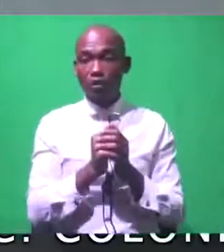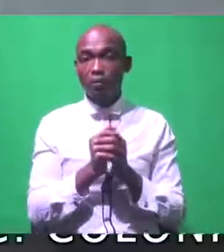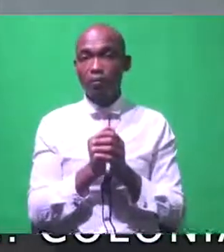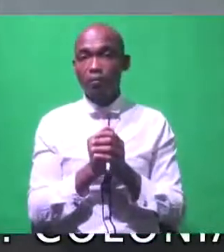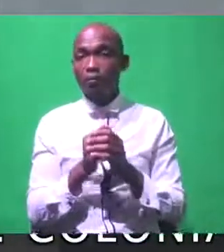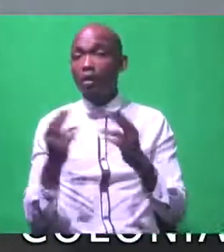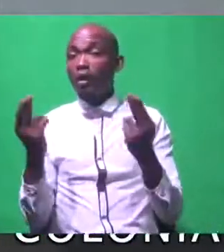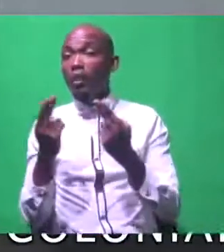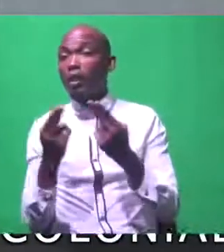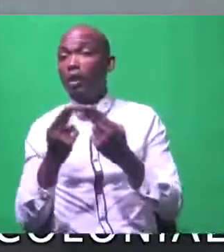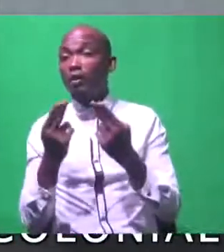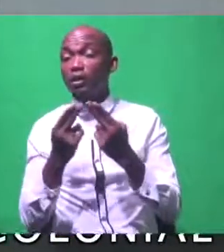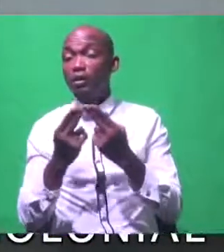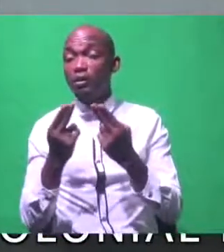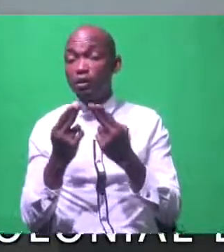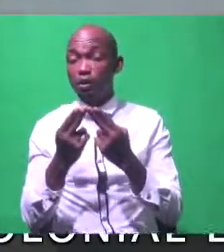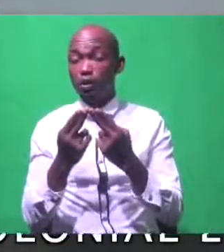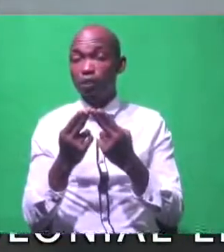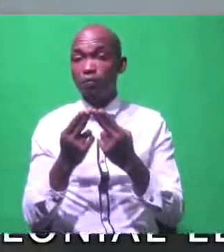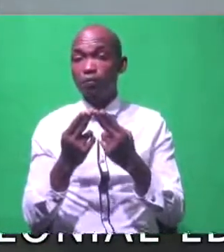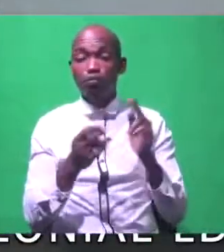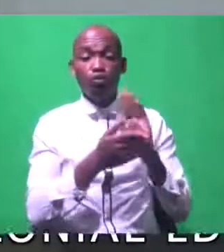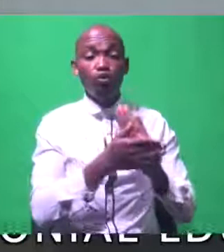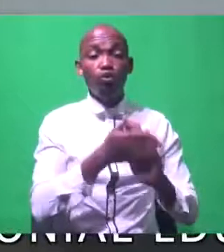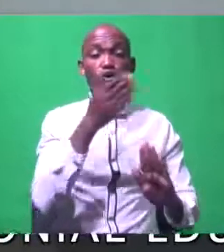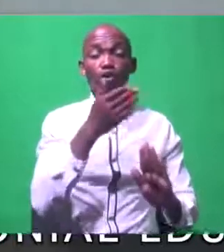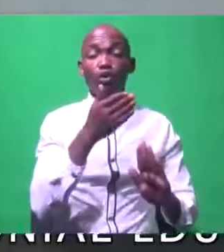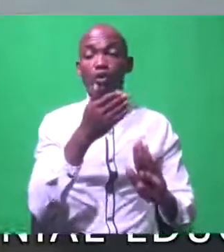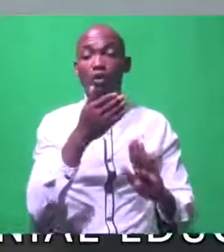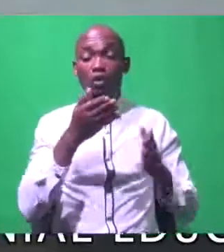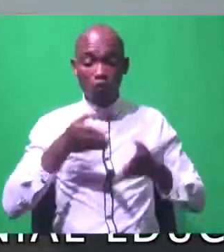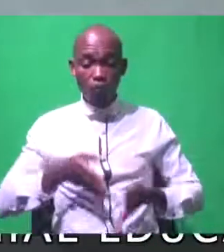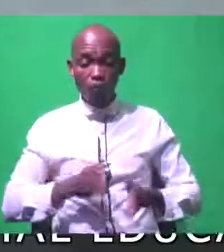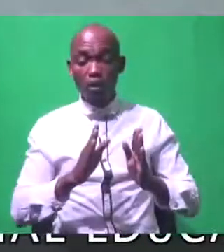Also, sons from productive areas,